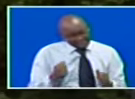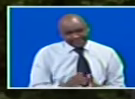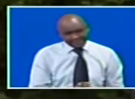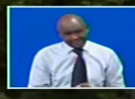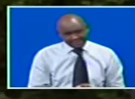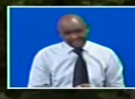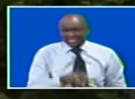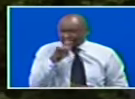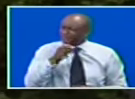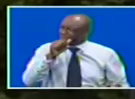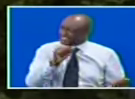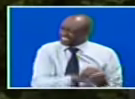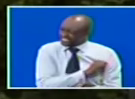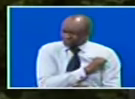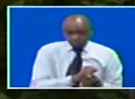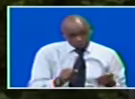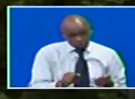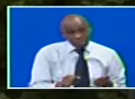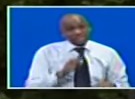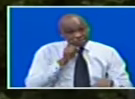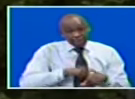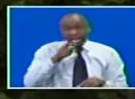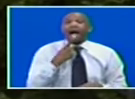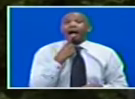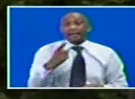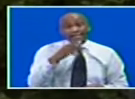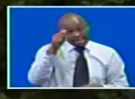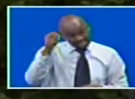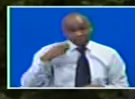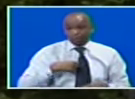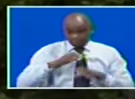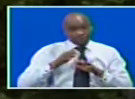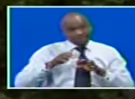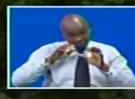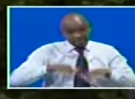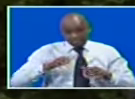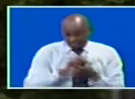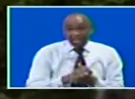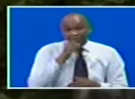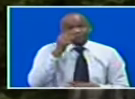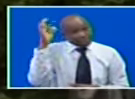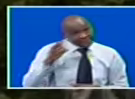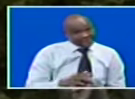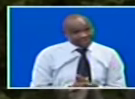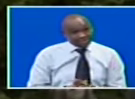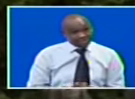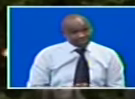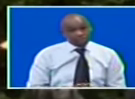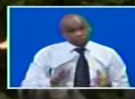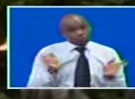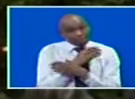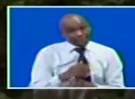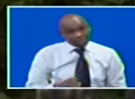the damage, for example, like in the 100 acres of seed maize I've planted, about 50%. Is at